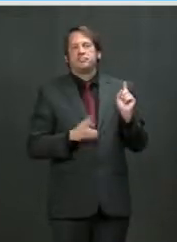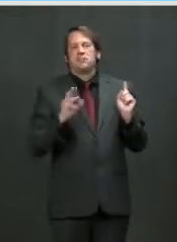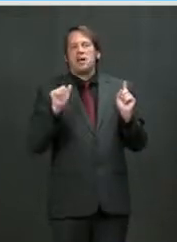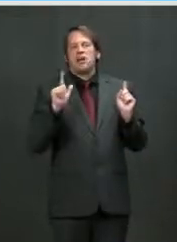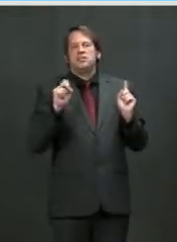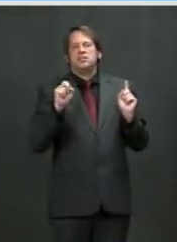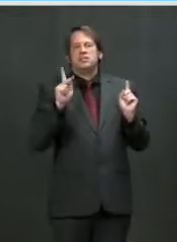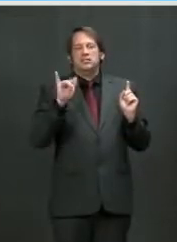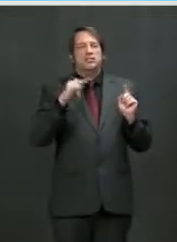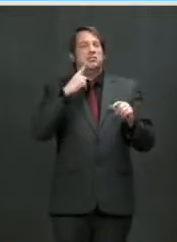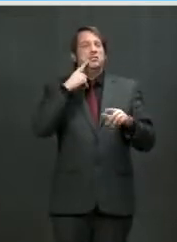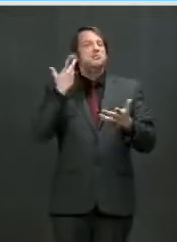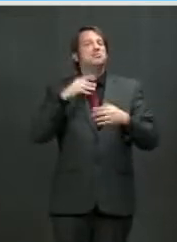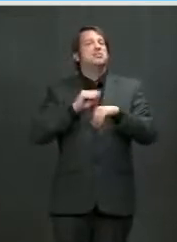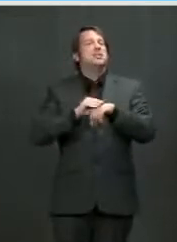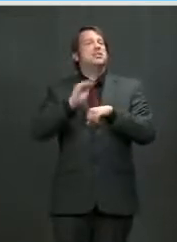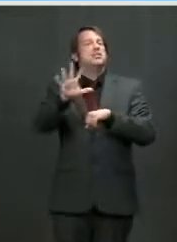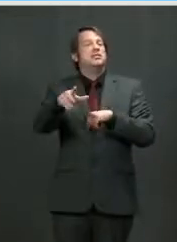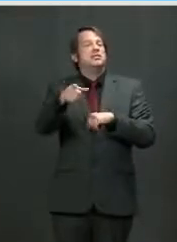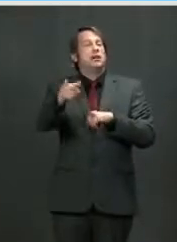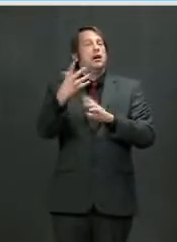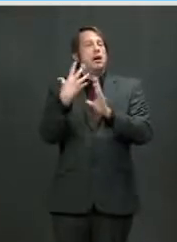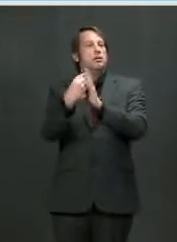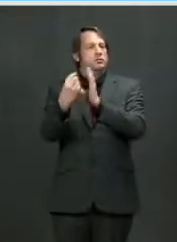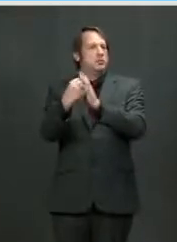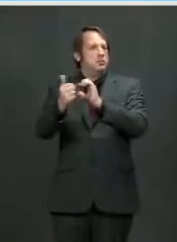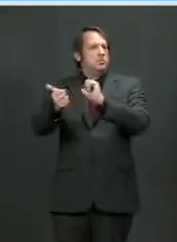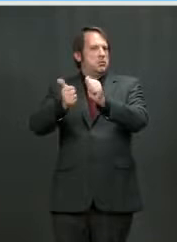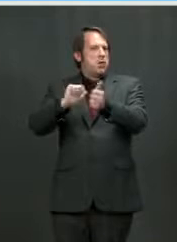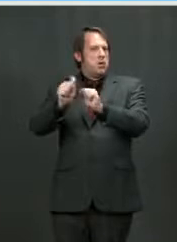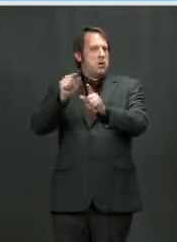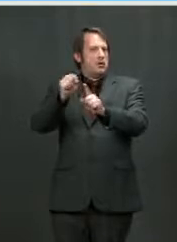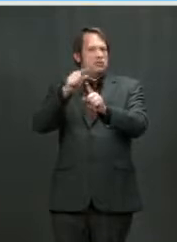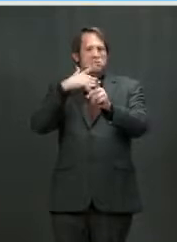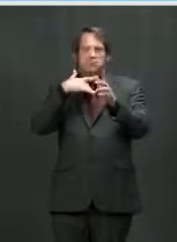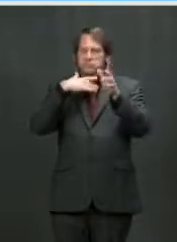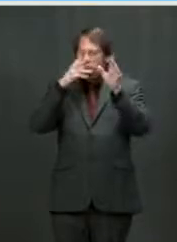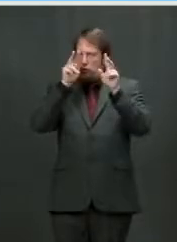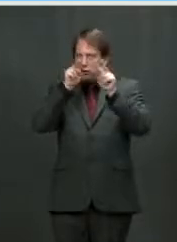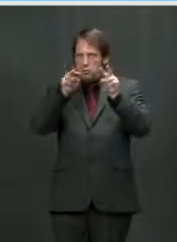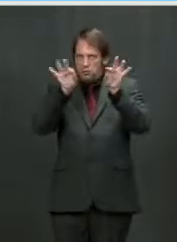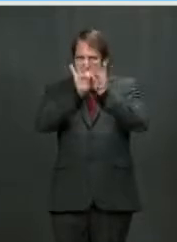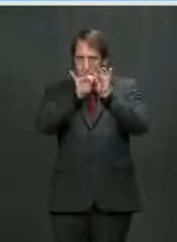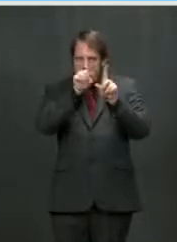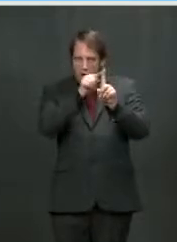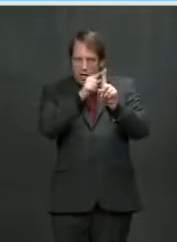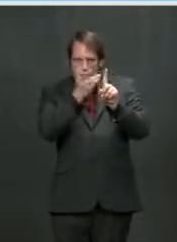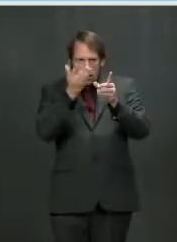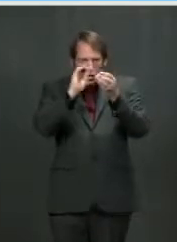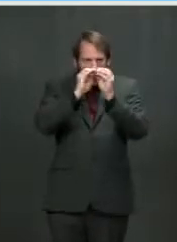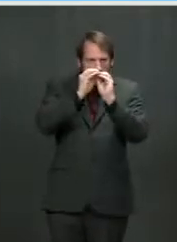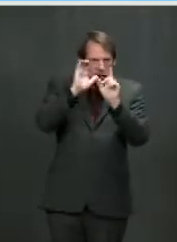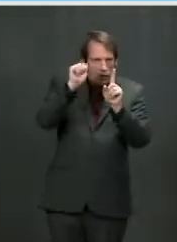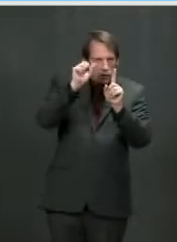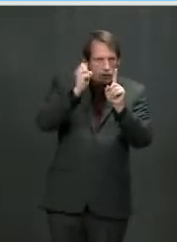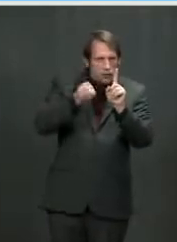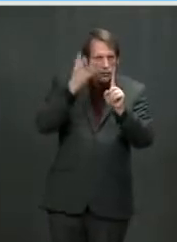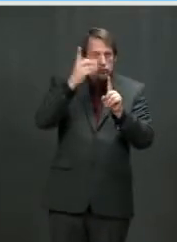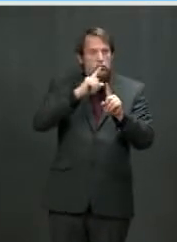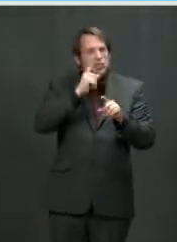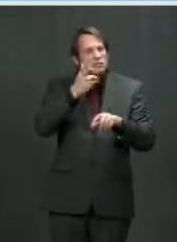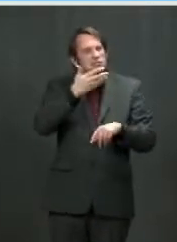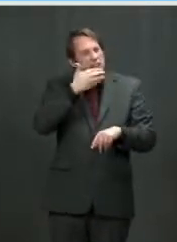having substantial or high transmission, and that these activities should be happening outdoors and more than 6 feet apart.